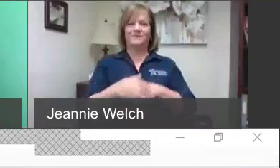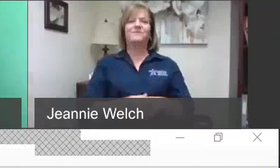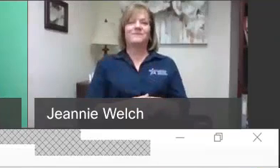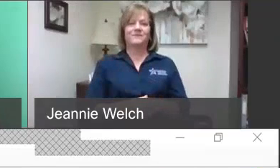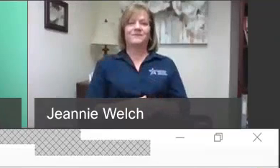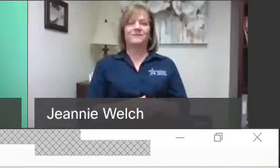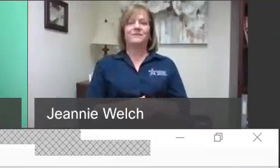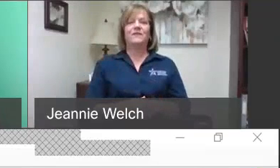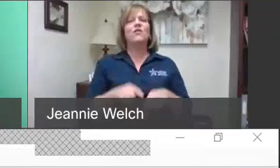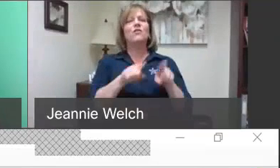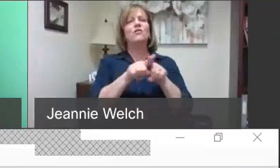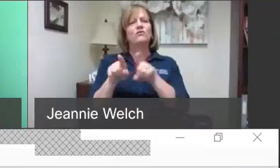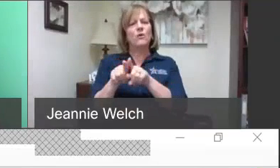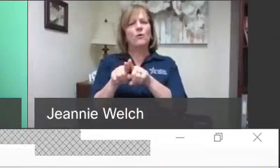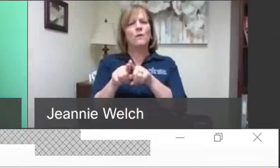a little time for yourself.